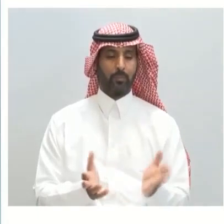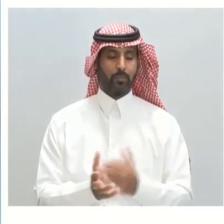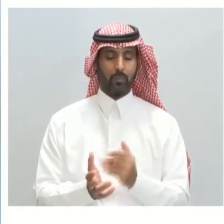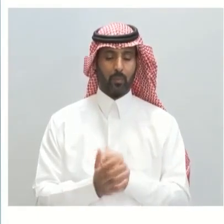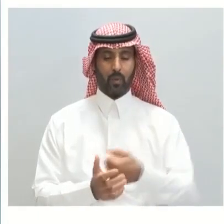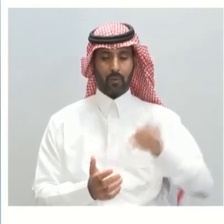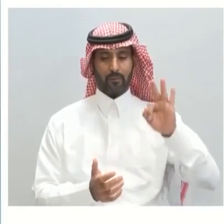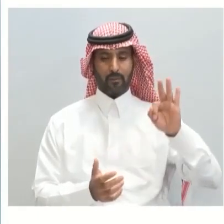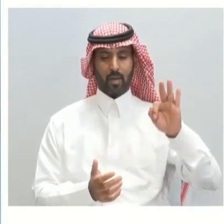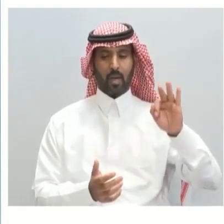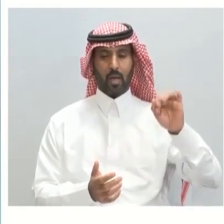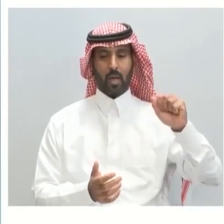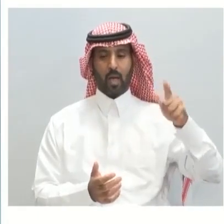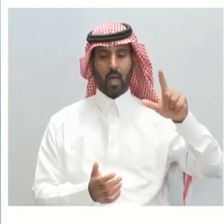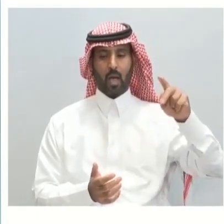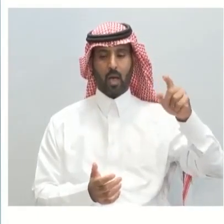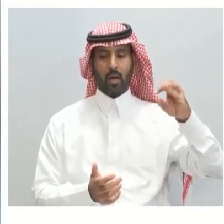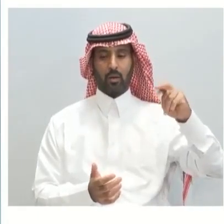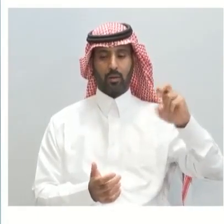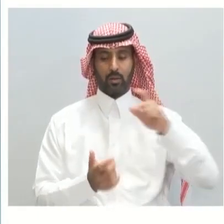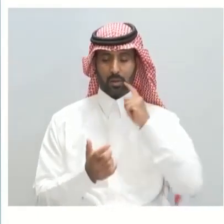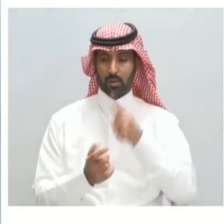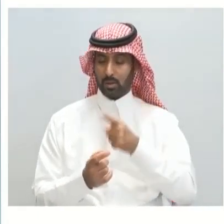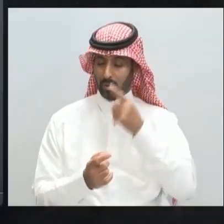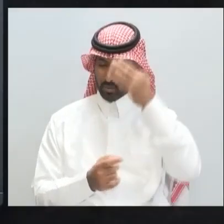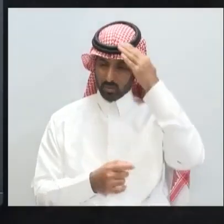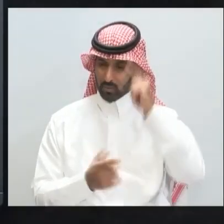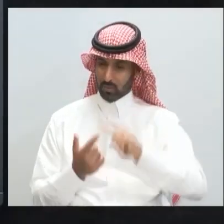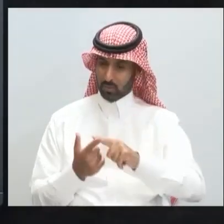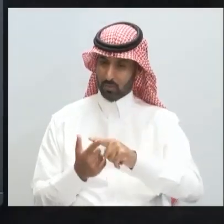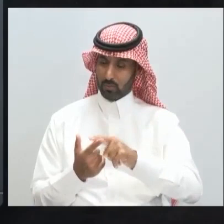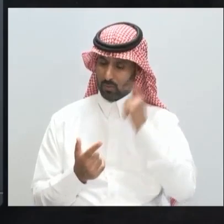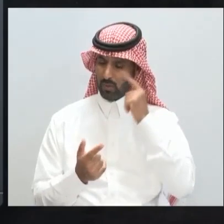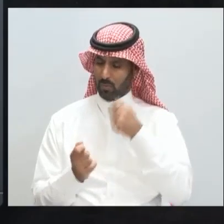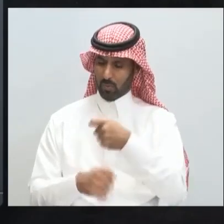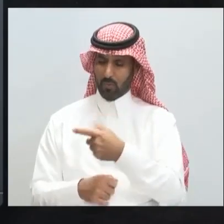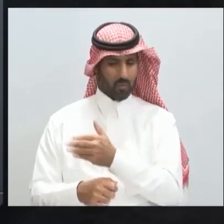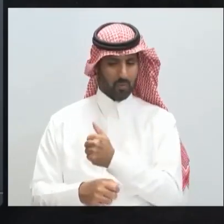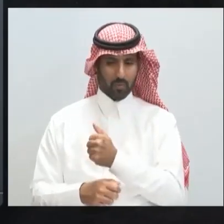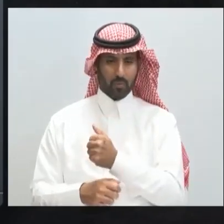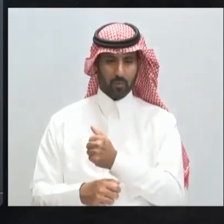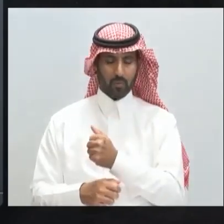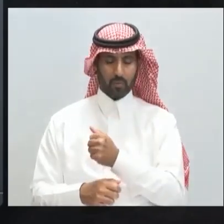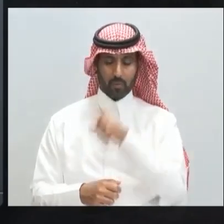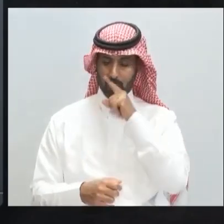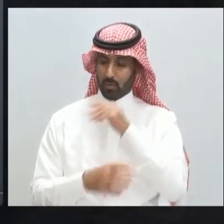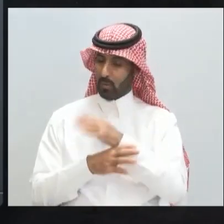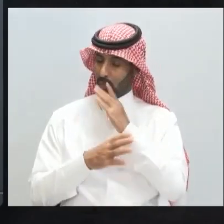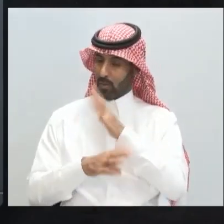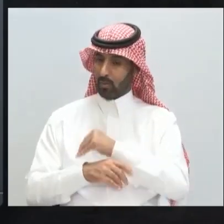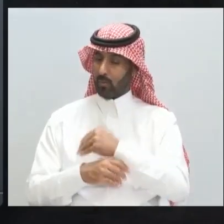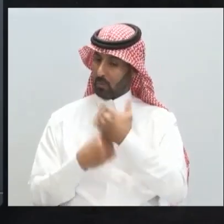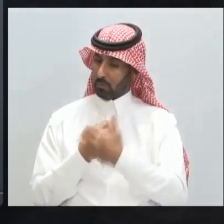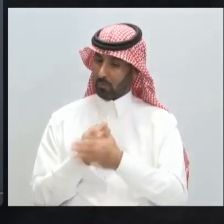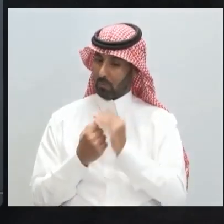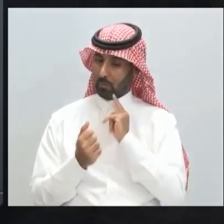deserve respect and admiration. So he said, when you're hunting falcons, don't think about money because falcons deserve respect